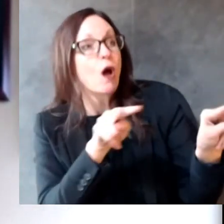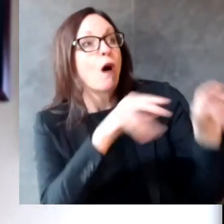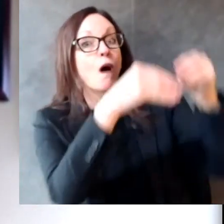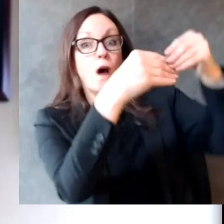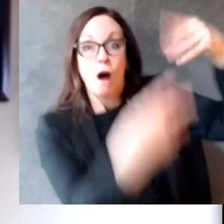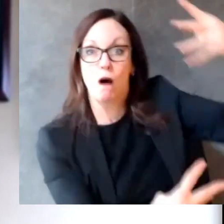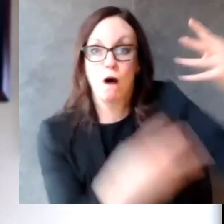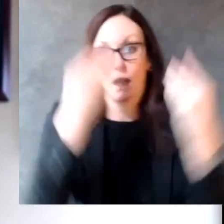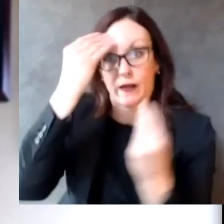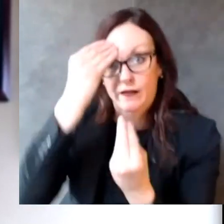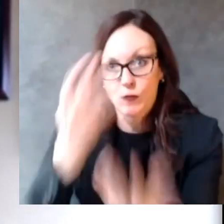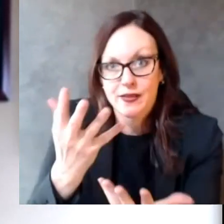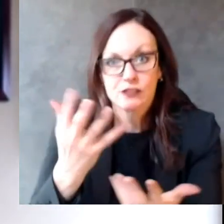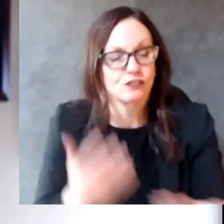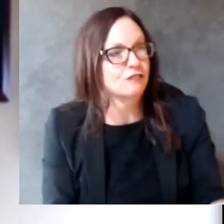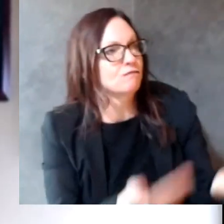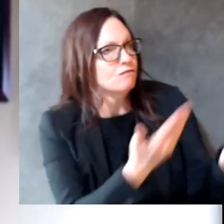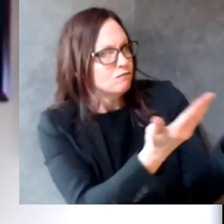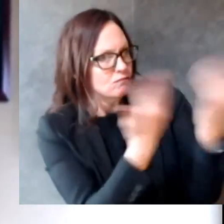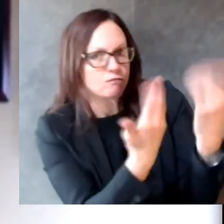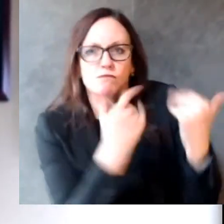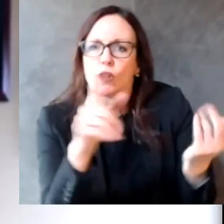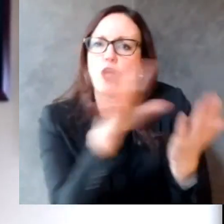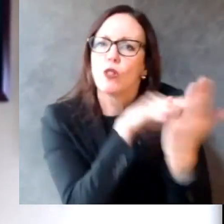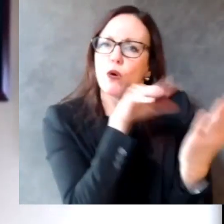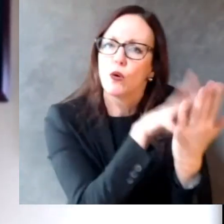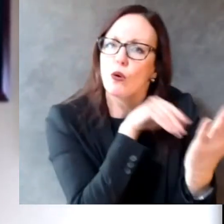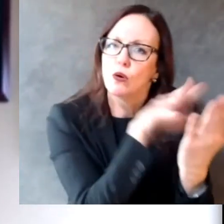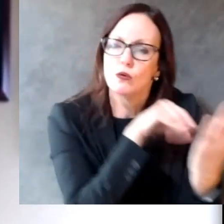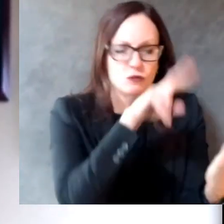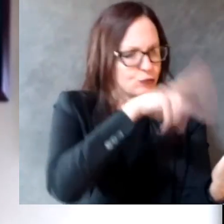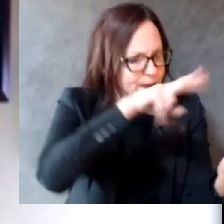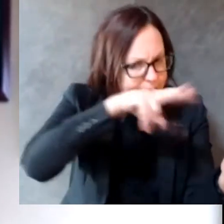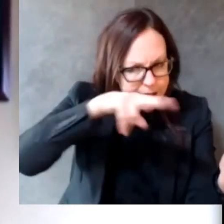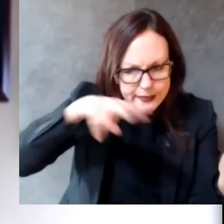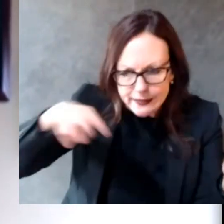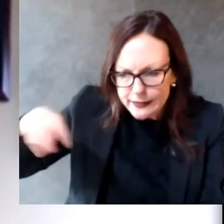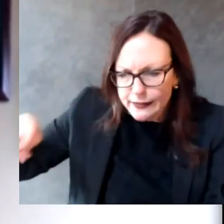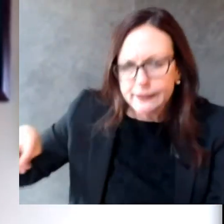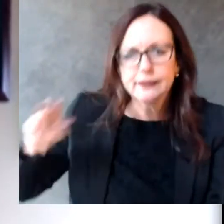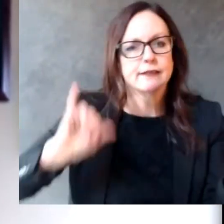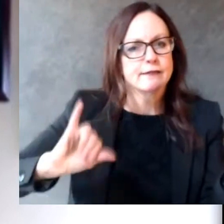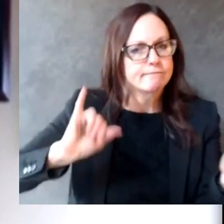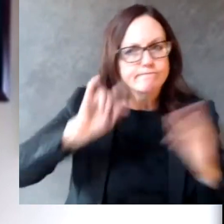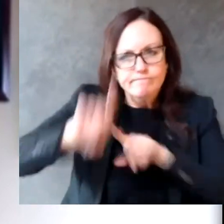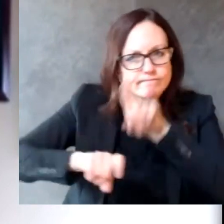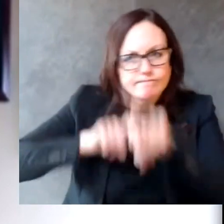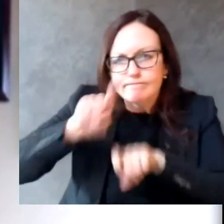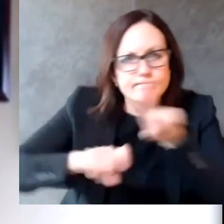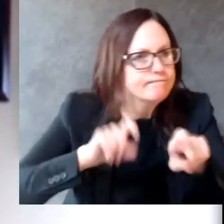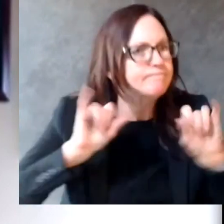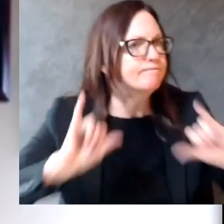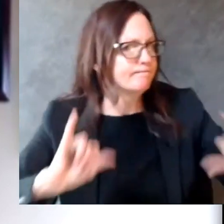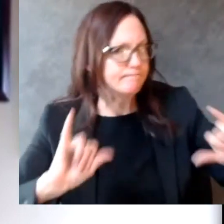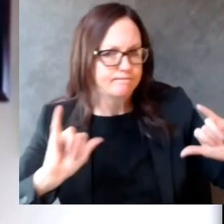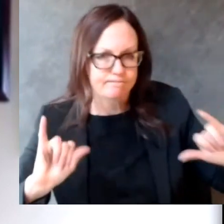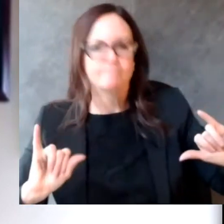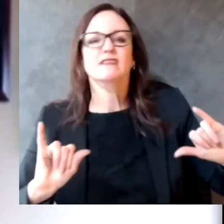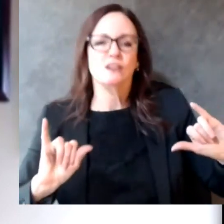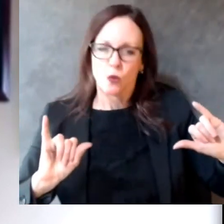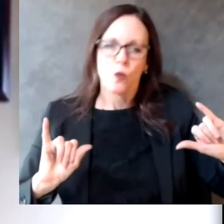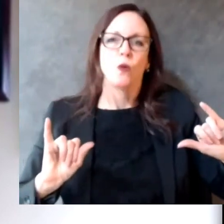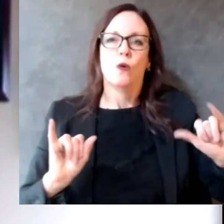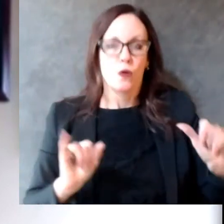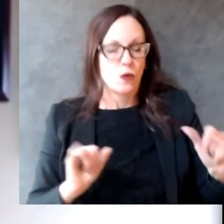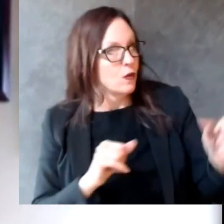risk, do this, or within this framework with a subset of populations, whatever those are, is that we can trust that process, and both